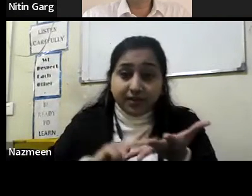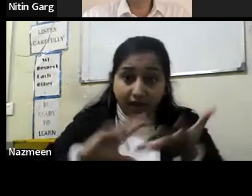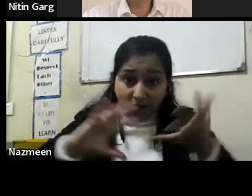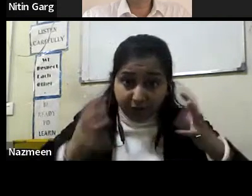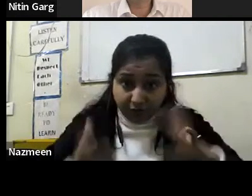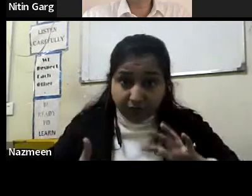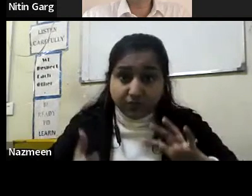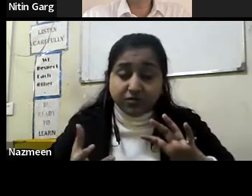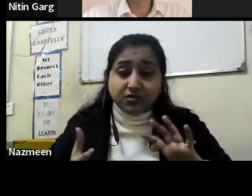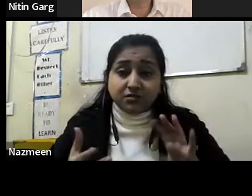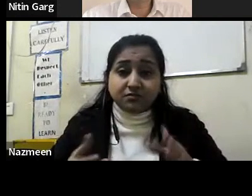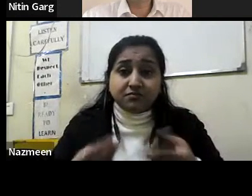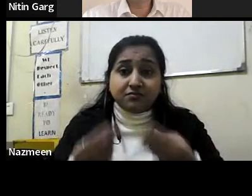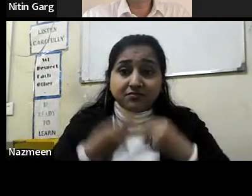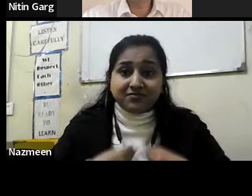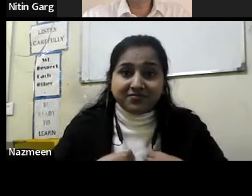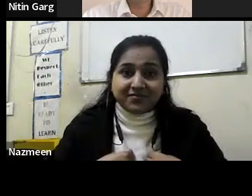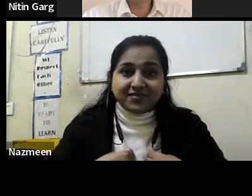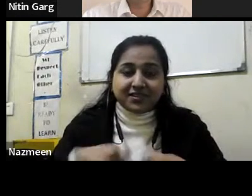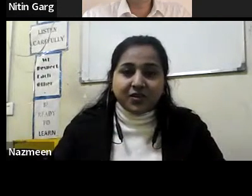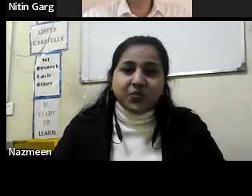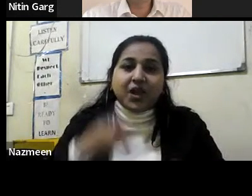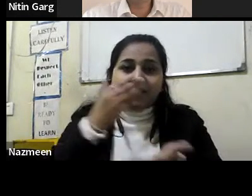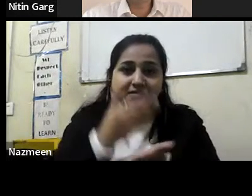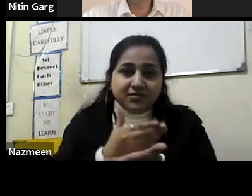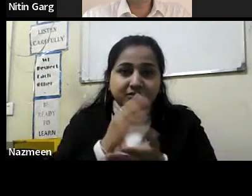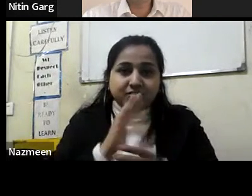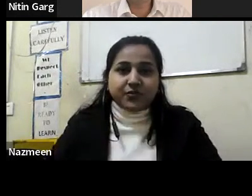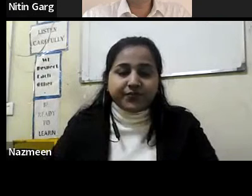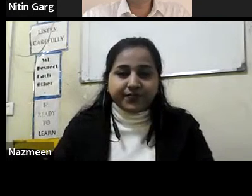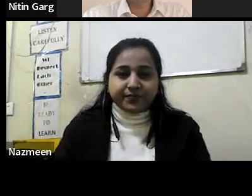inclusive society. So let me stop there.